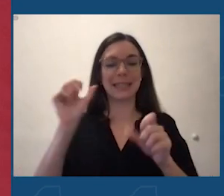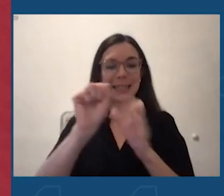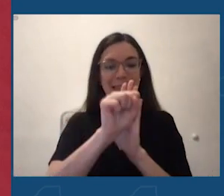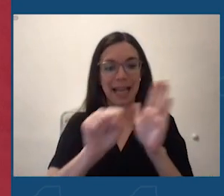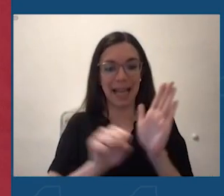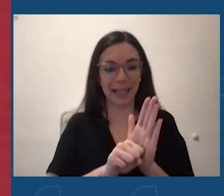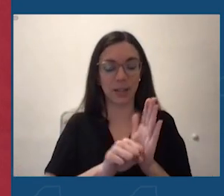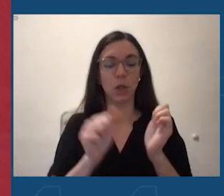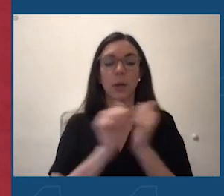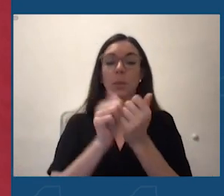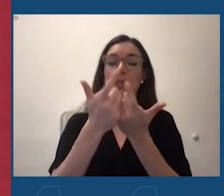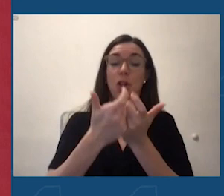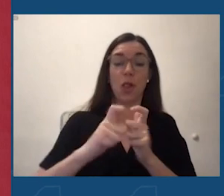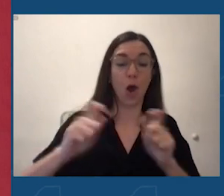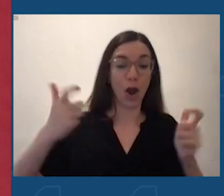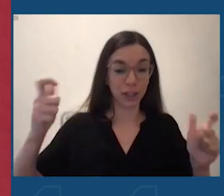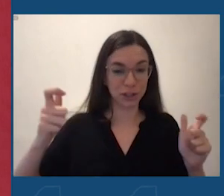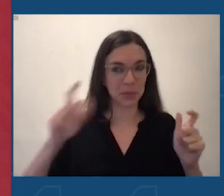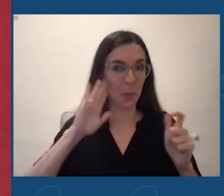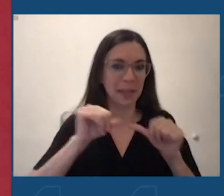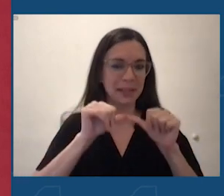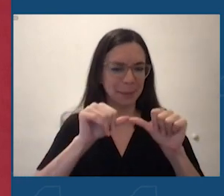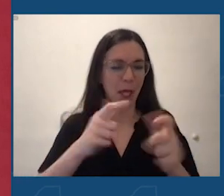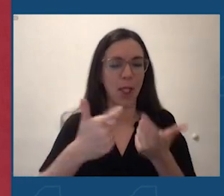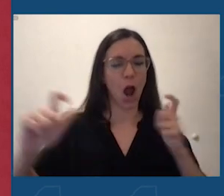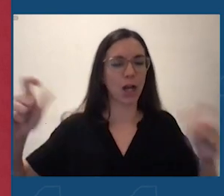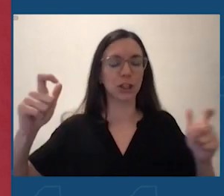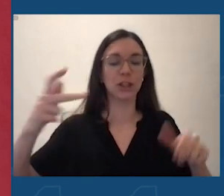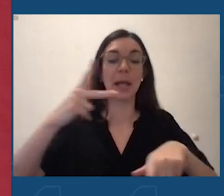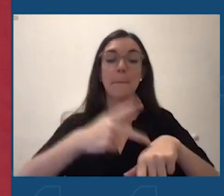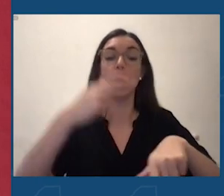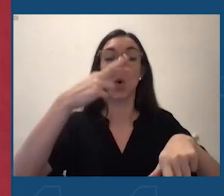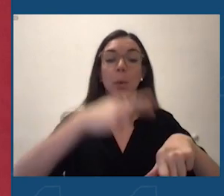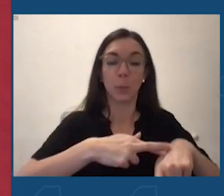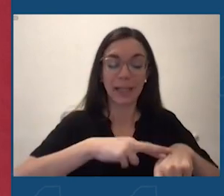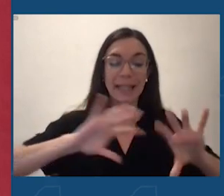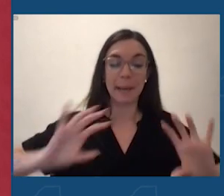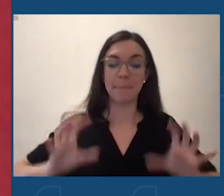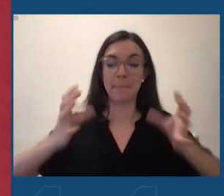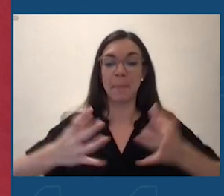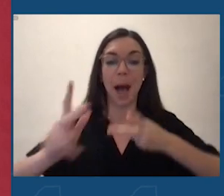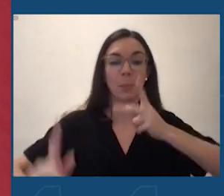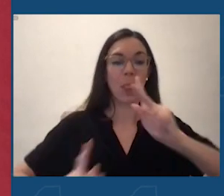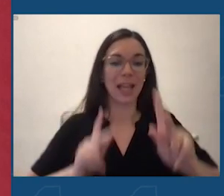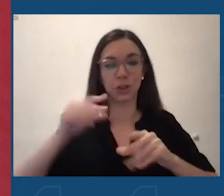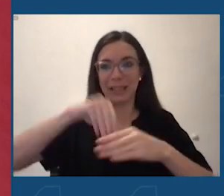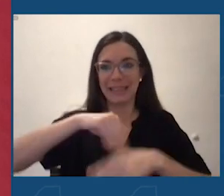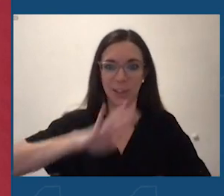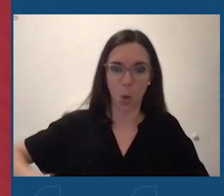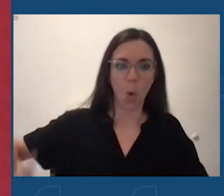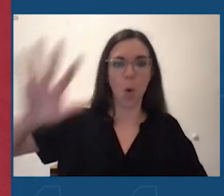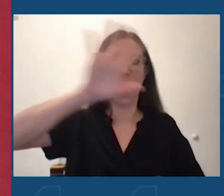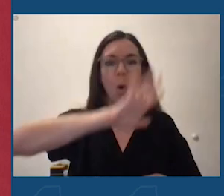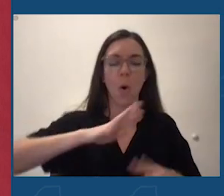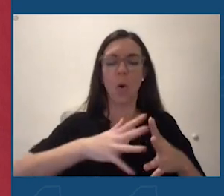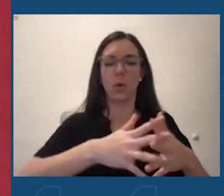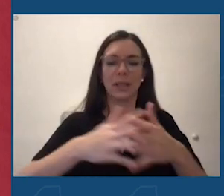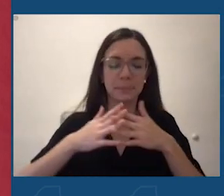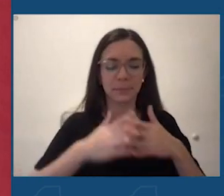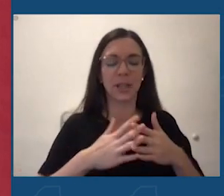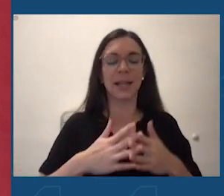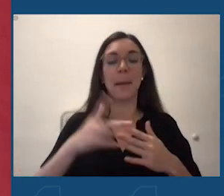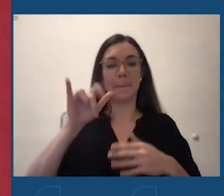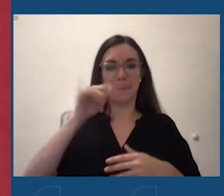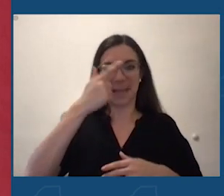largest, let's keep it the largest, Puerto Rican population in the nation, because that is who we are, because we are